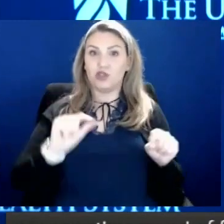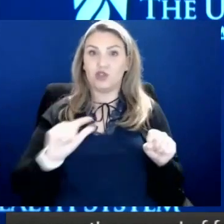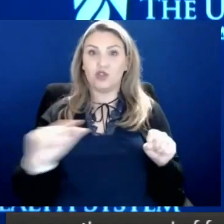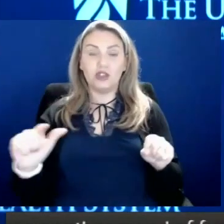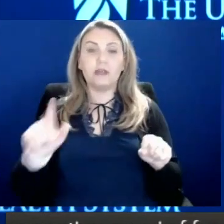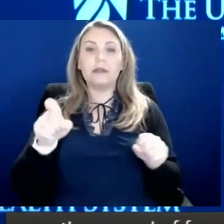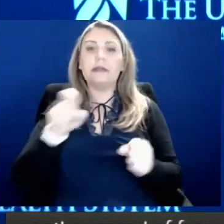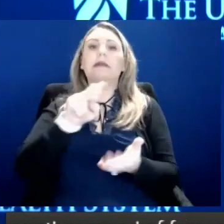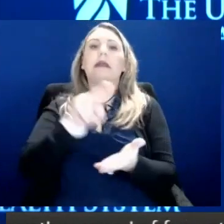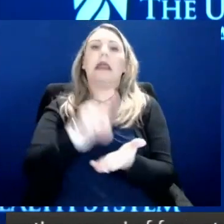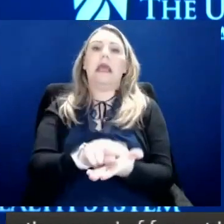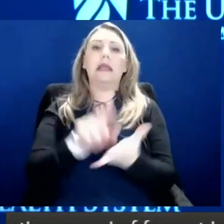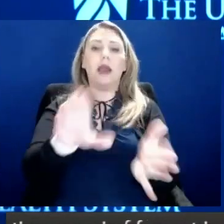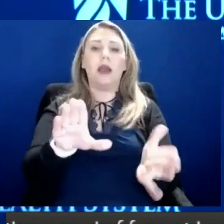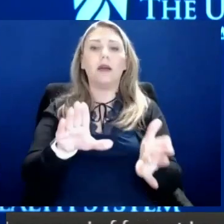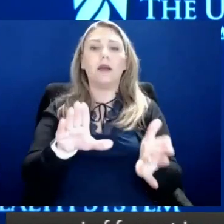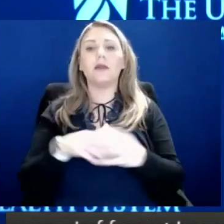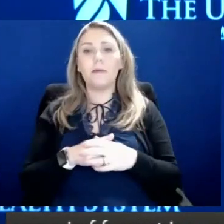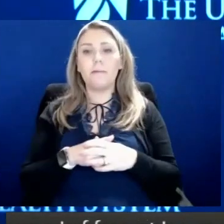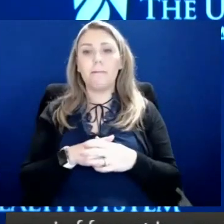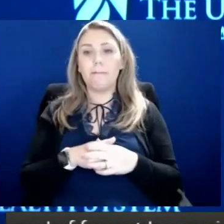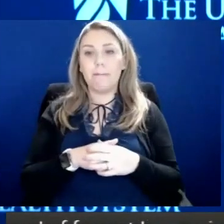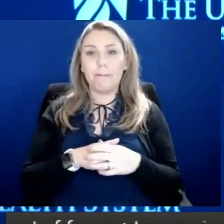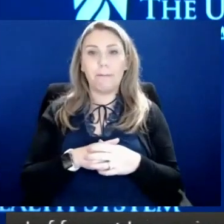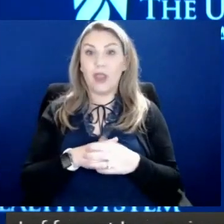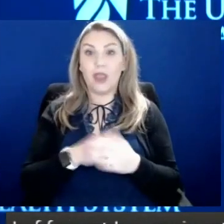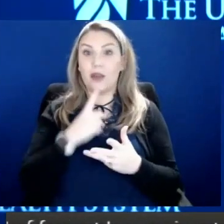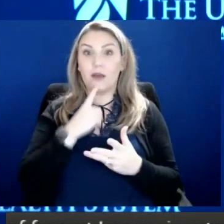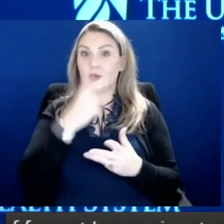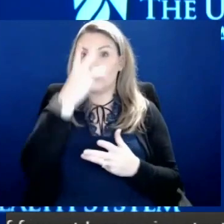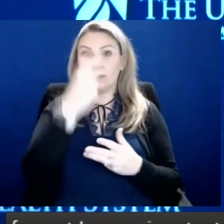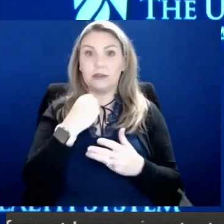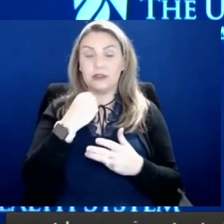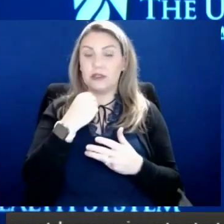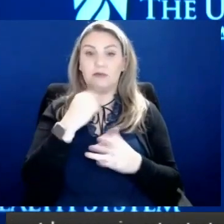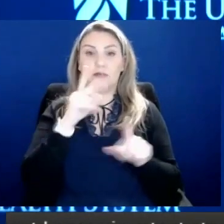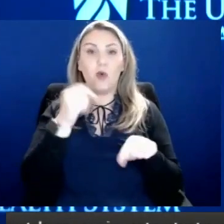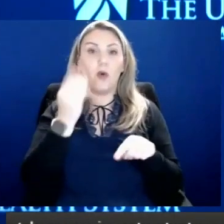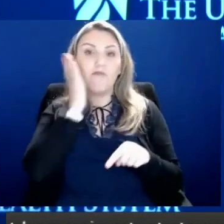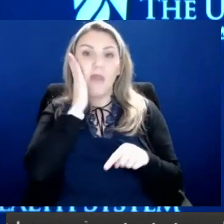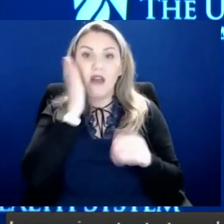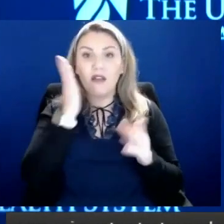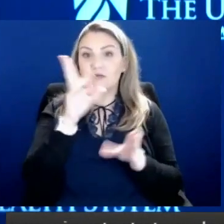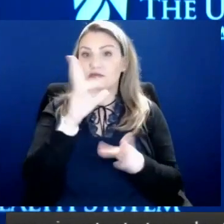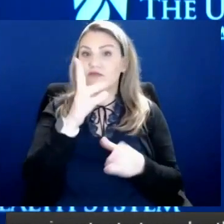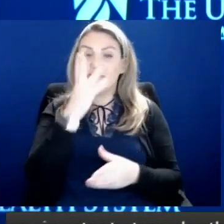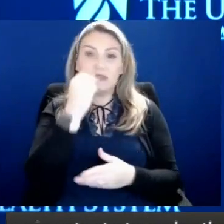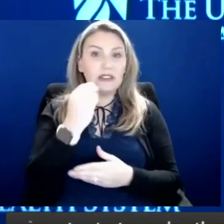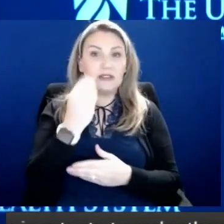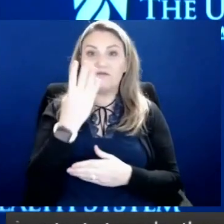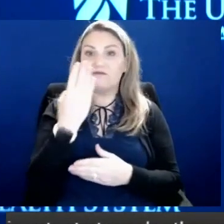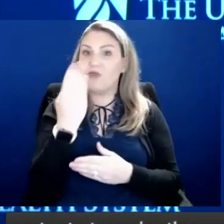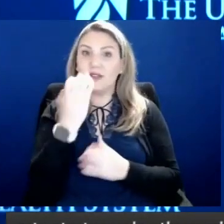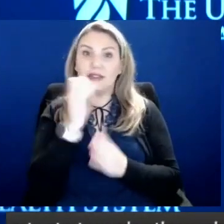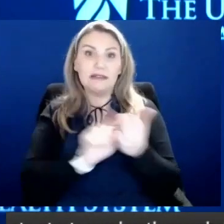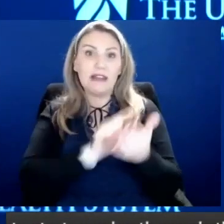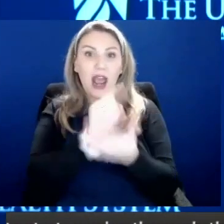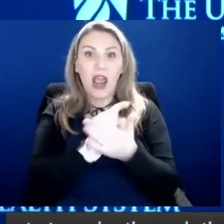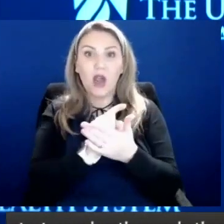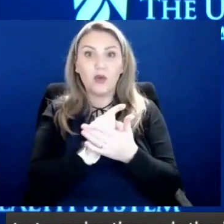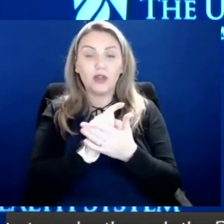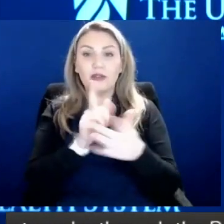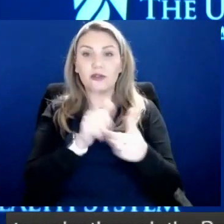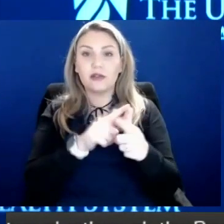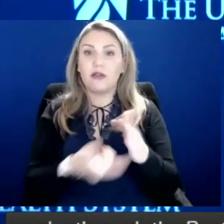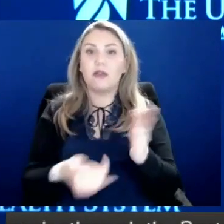lay down, but that I would just come home and sleep. And I would just go to bed and sleep for 14 hours and then get up